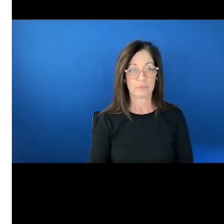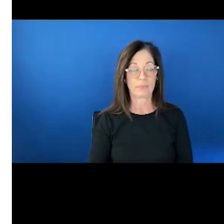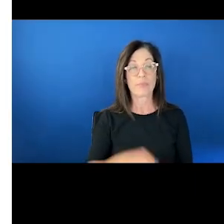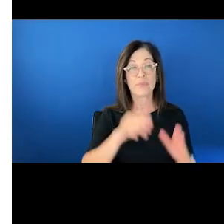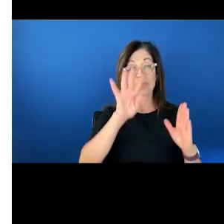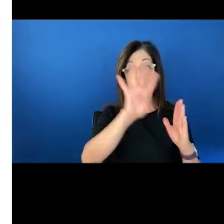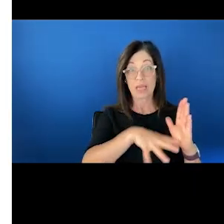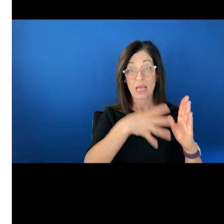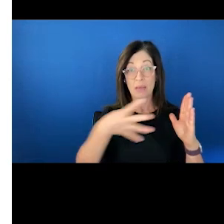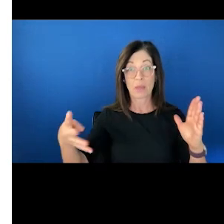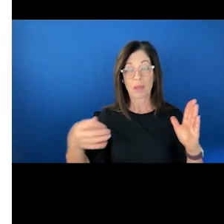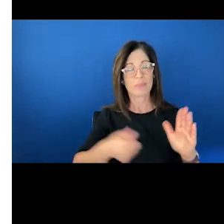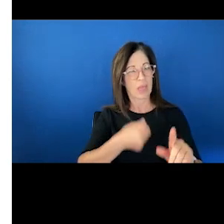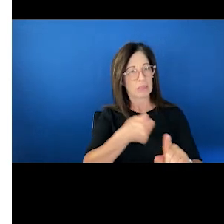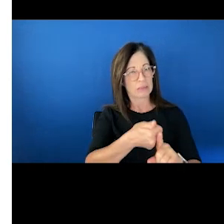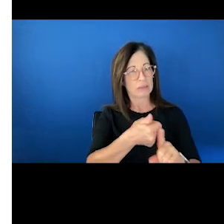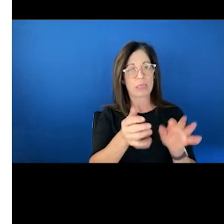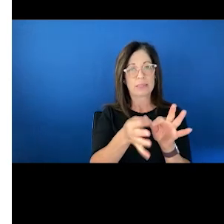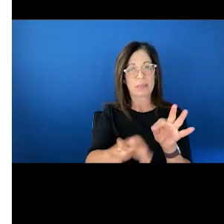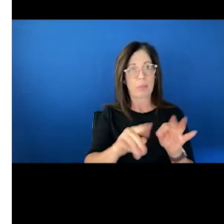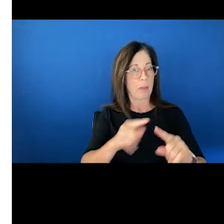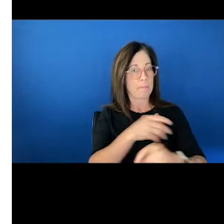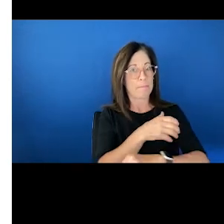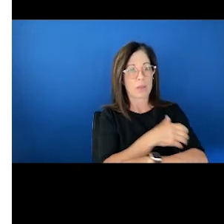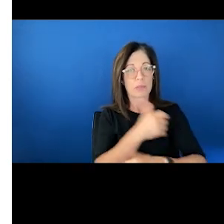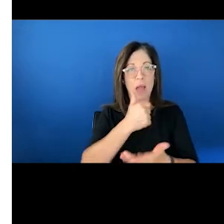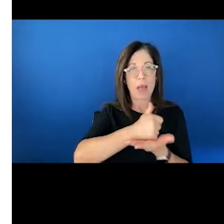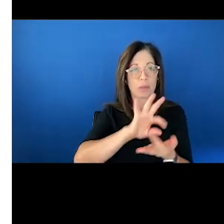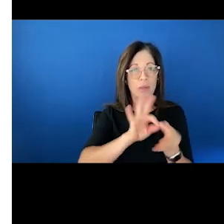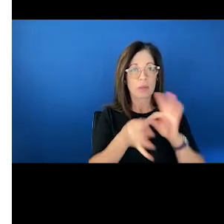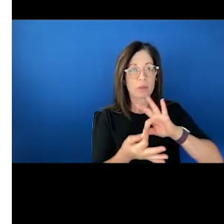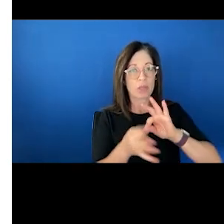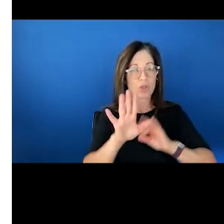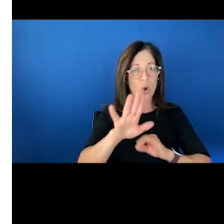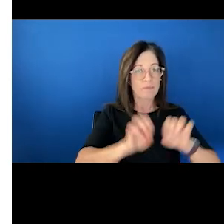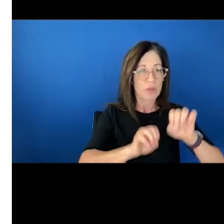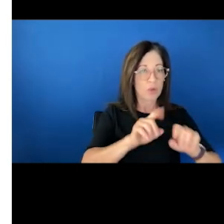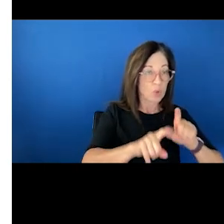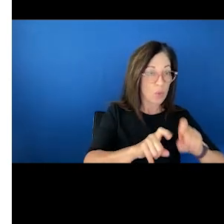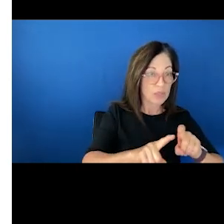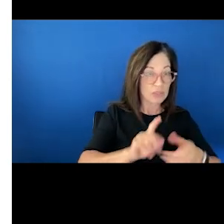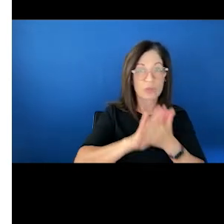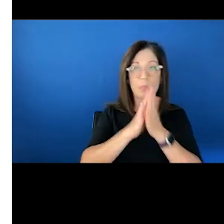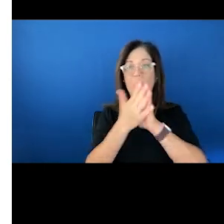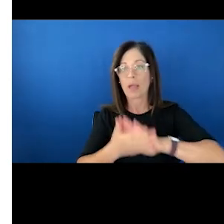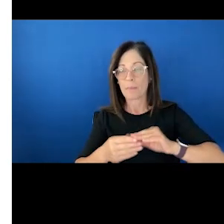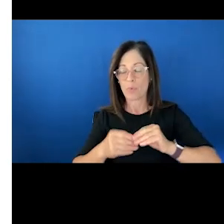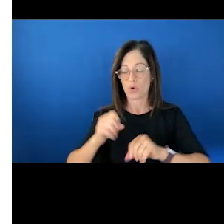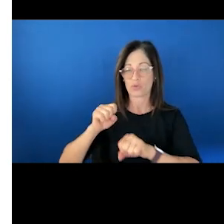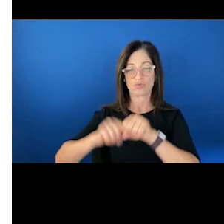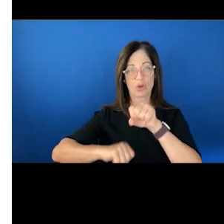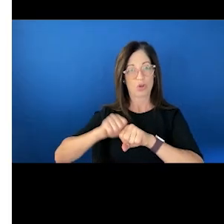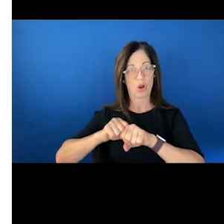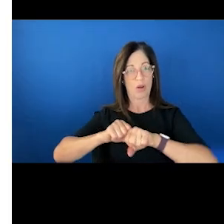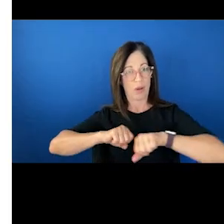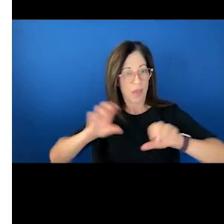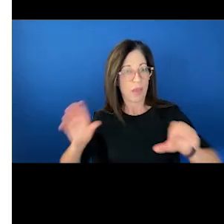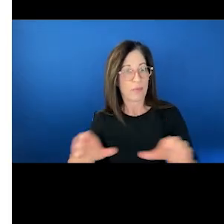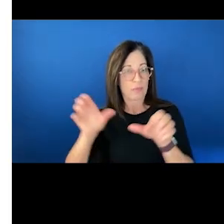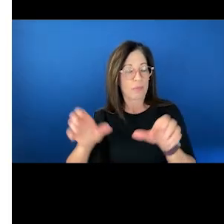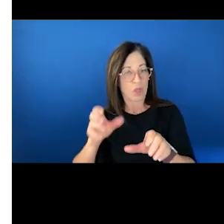The table is a simple yet powerful tool to help you translate your evaluation questions into structured,